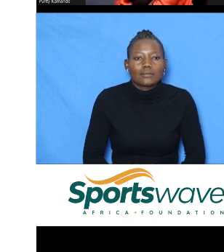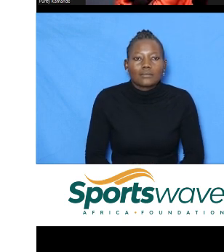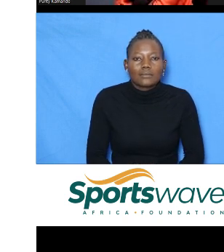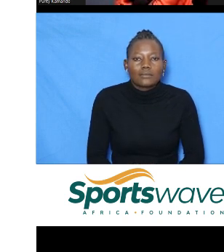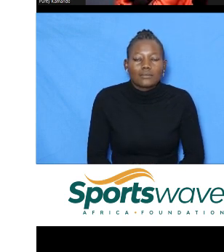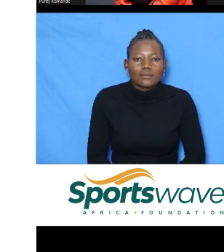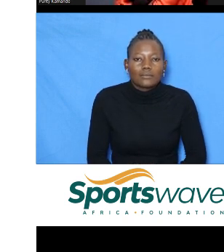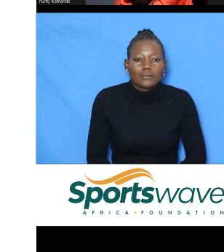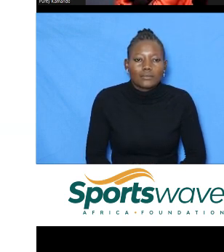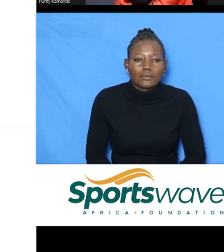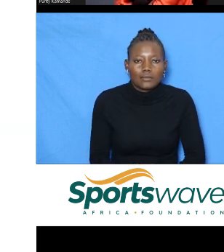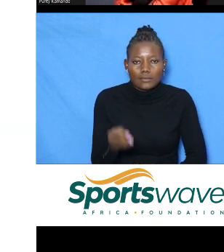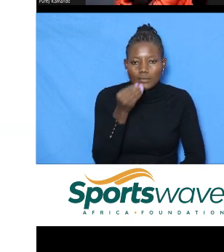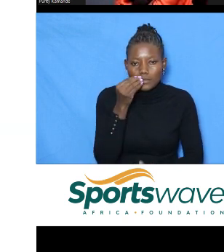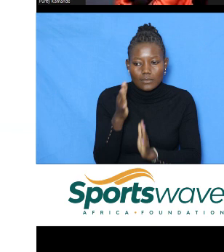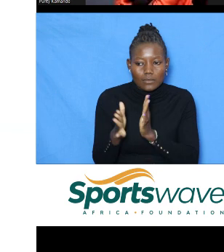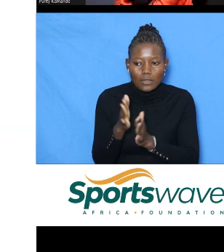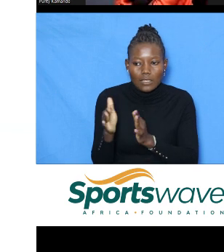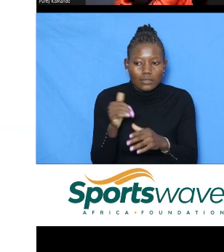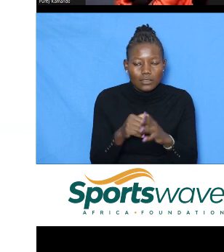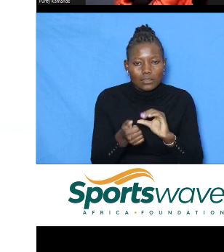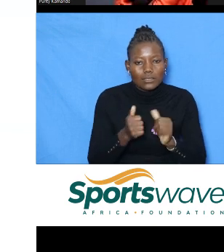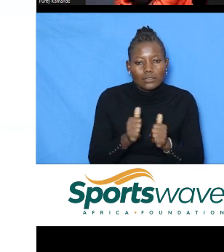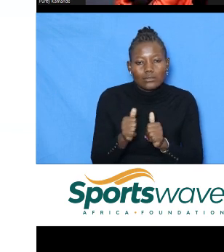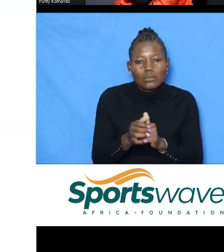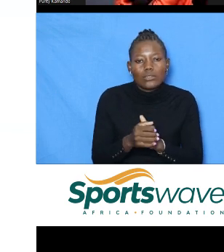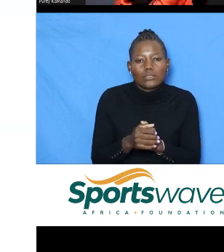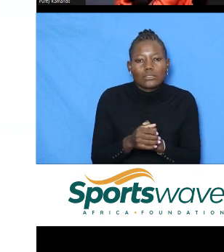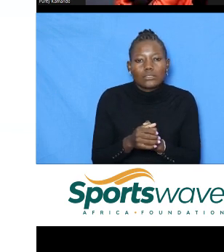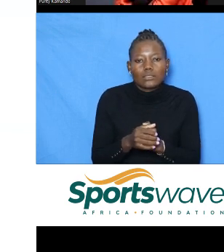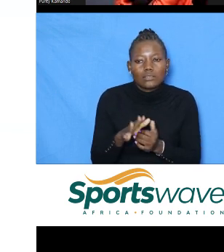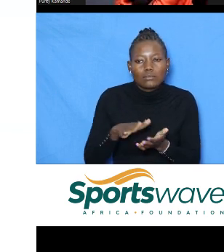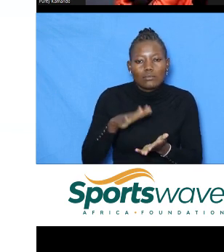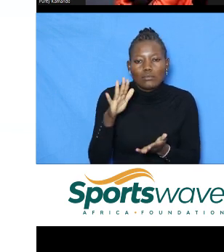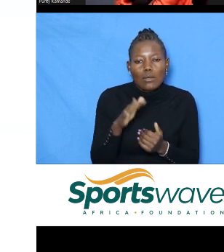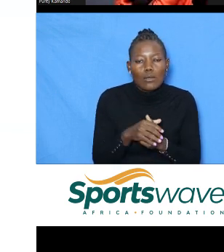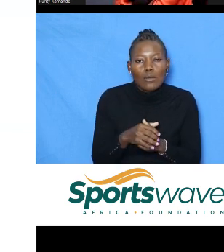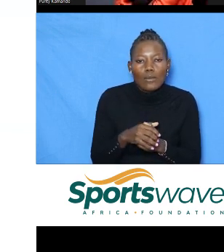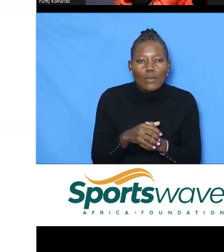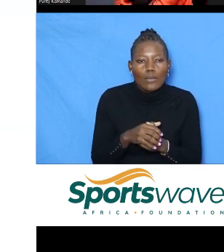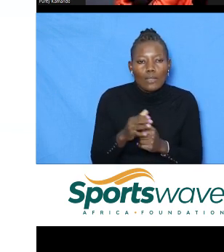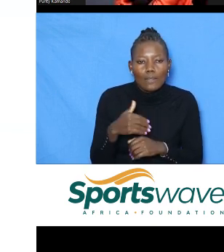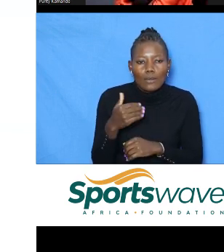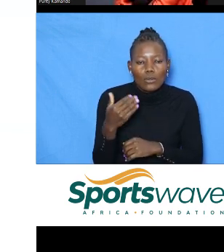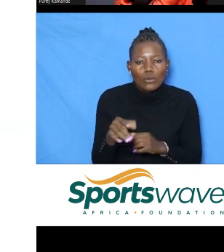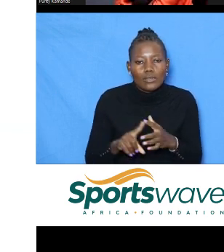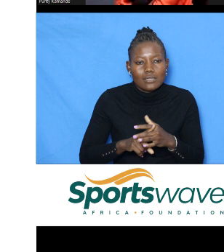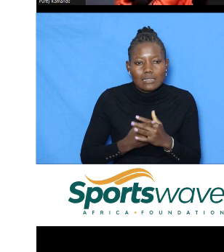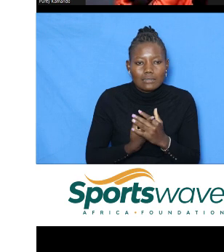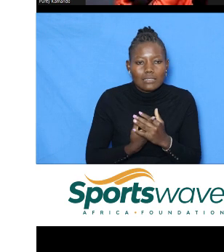So meal planning in sports. So meal planning, especially, this usually